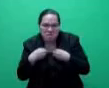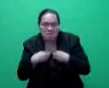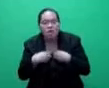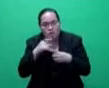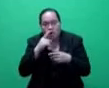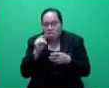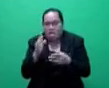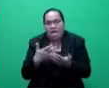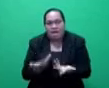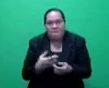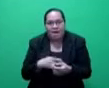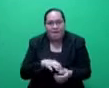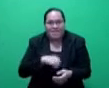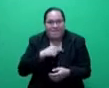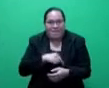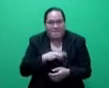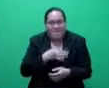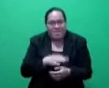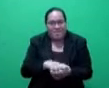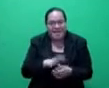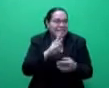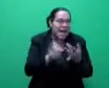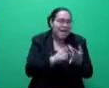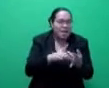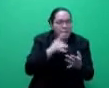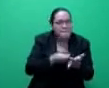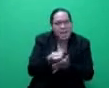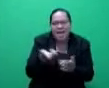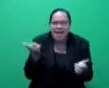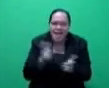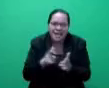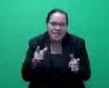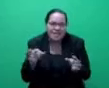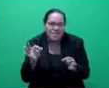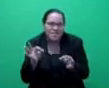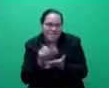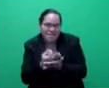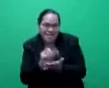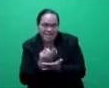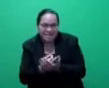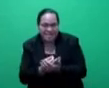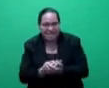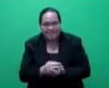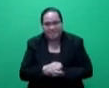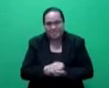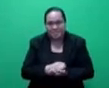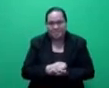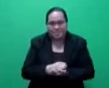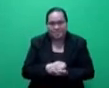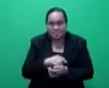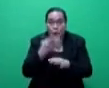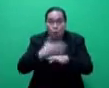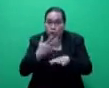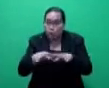paying 50% less in business license fee for renewing their businesses, and new businesses are exempt from paying any